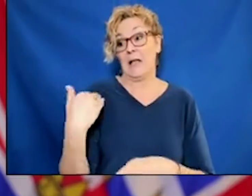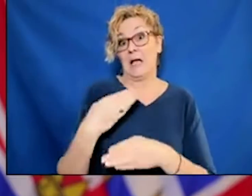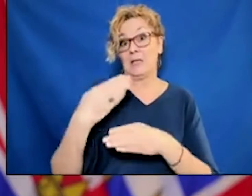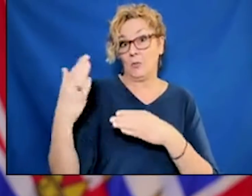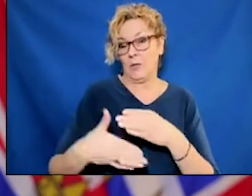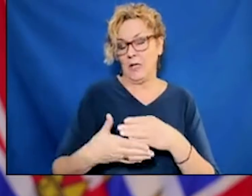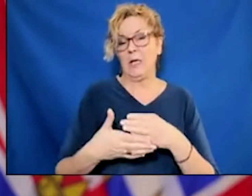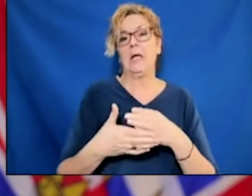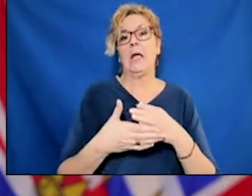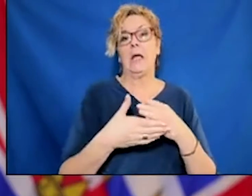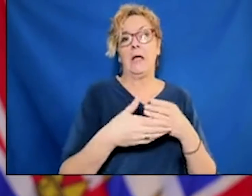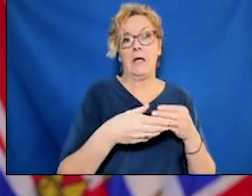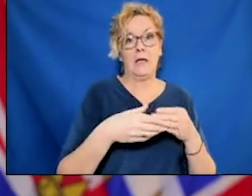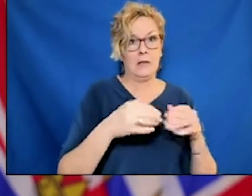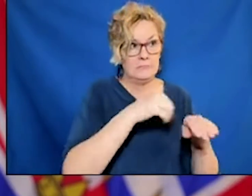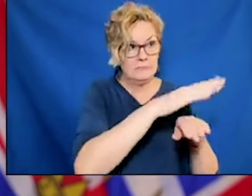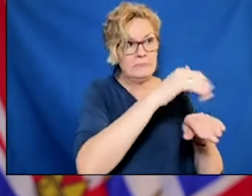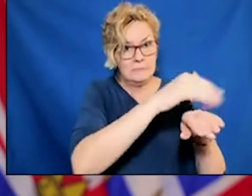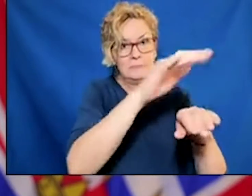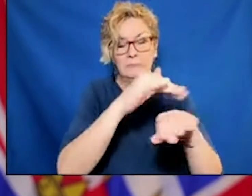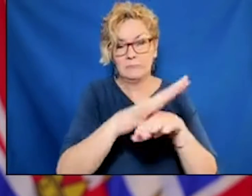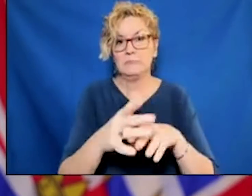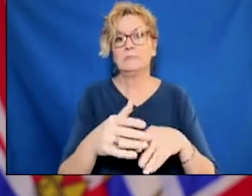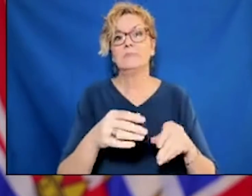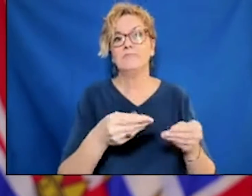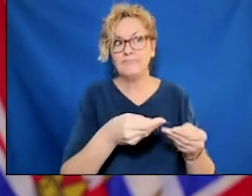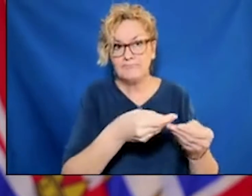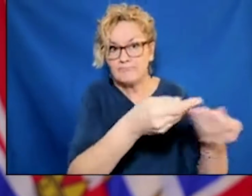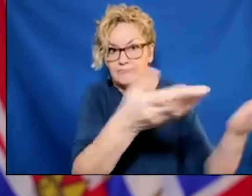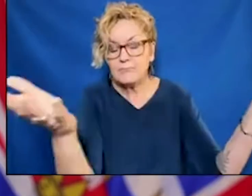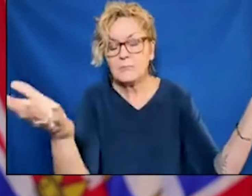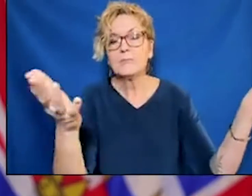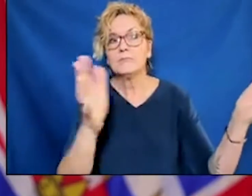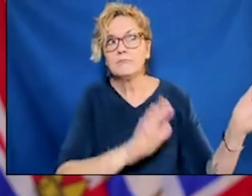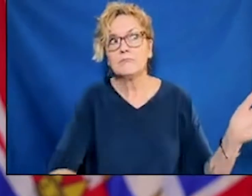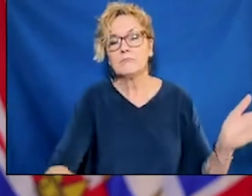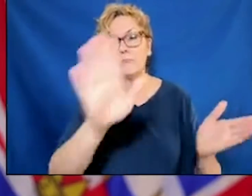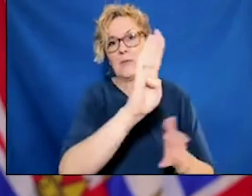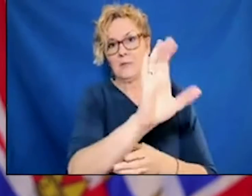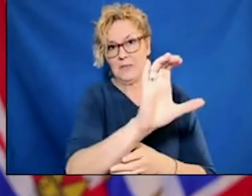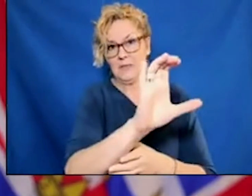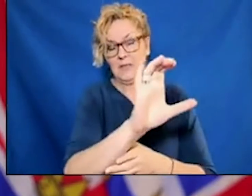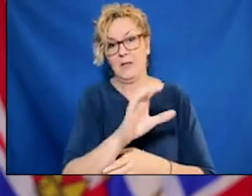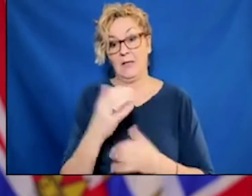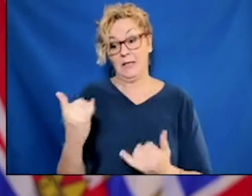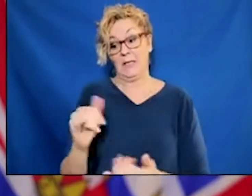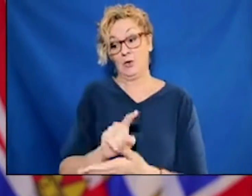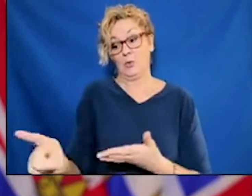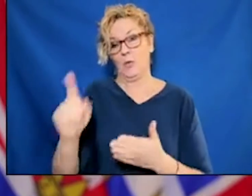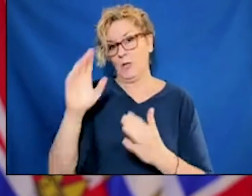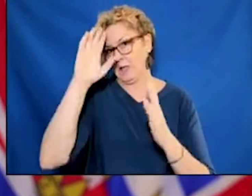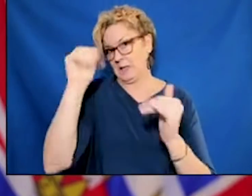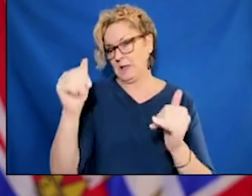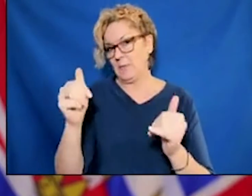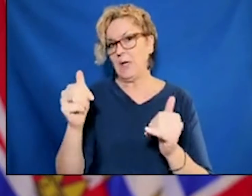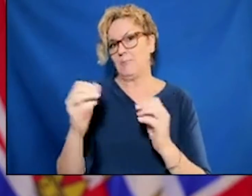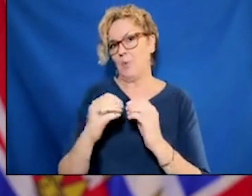weekend, doses were delivered. So this week, We are expecting another